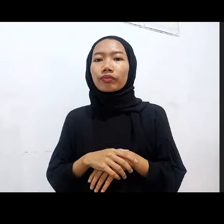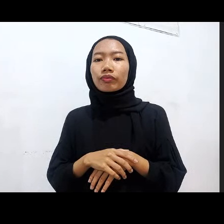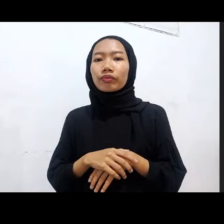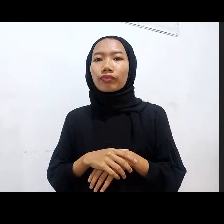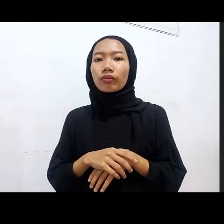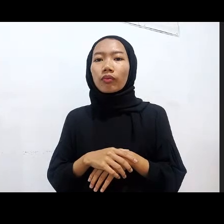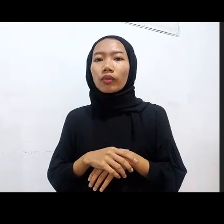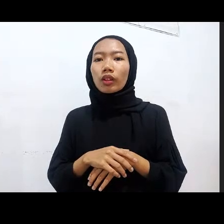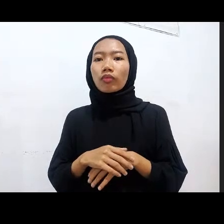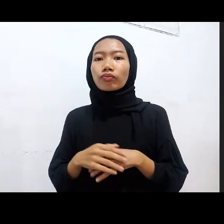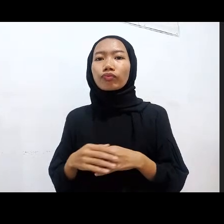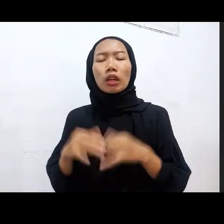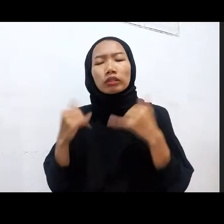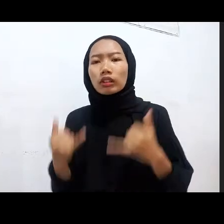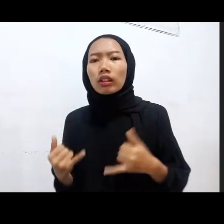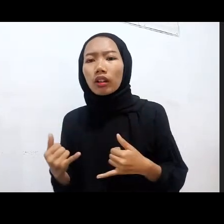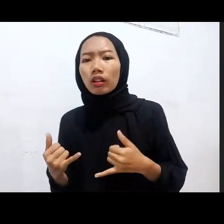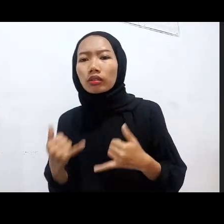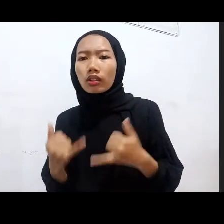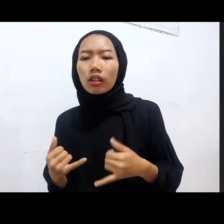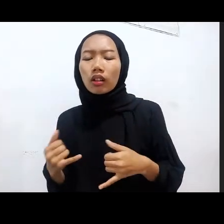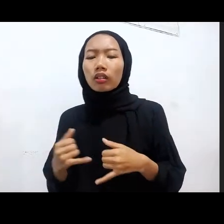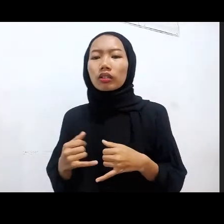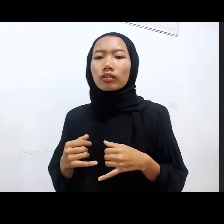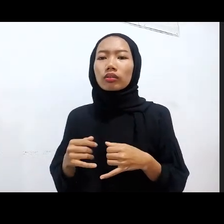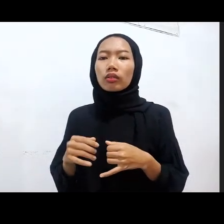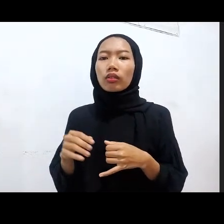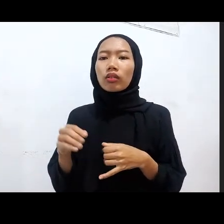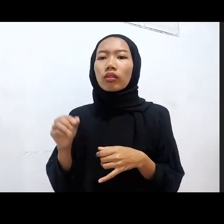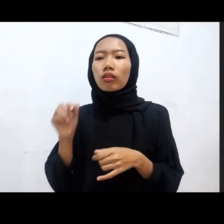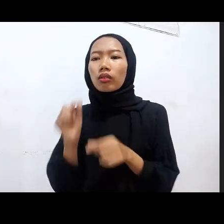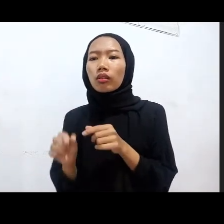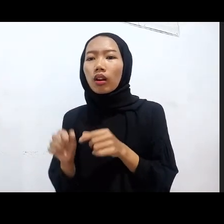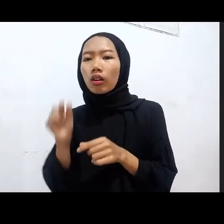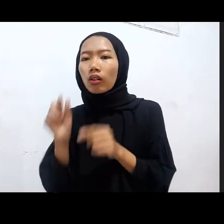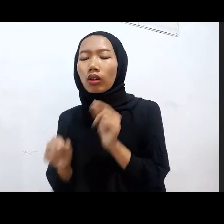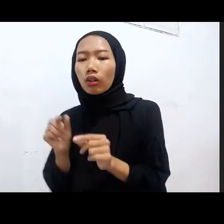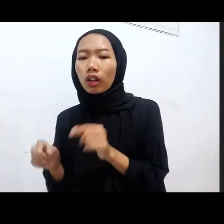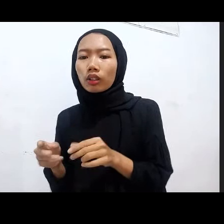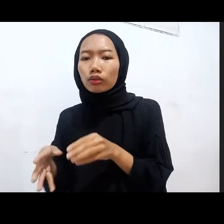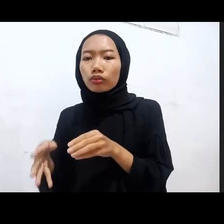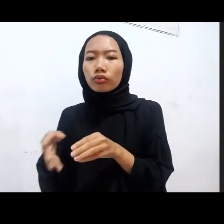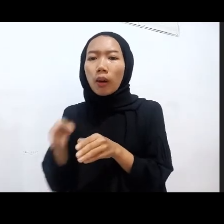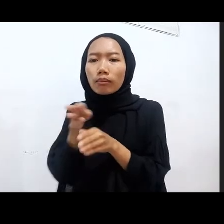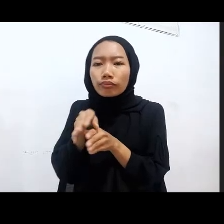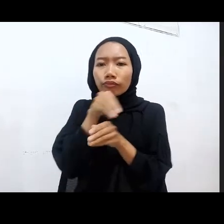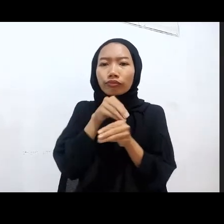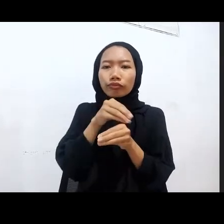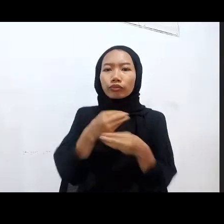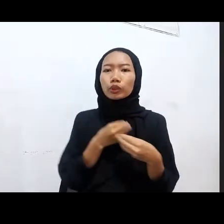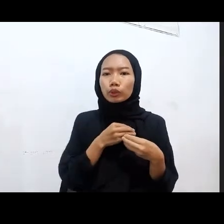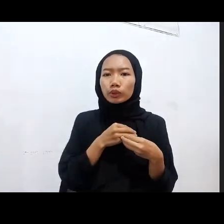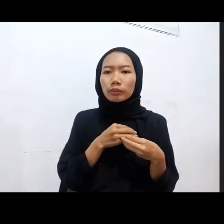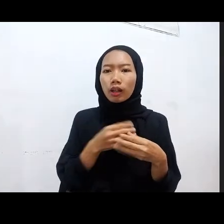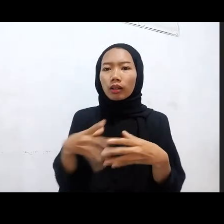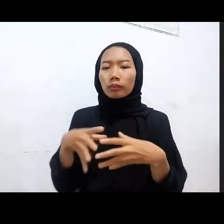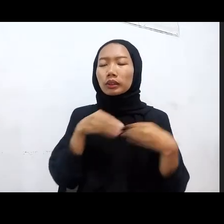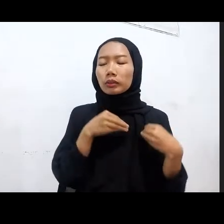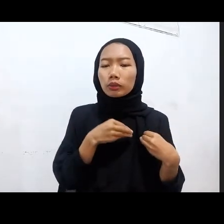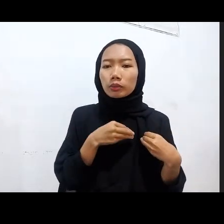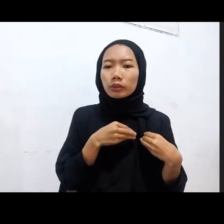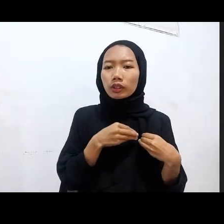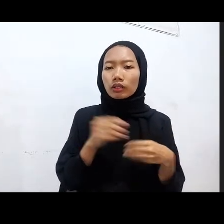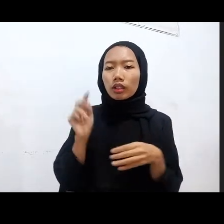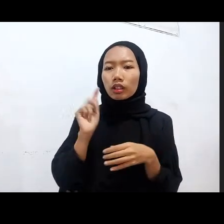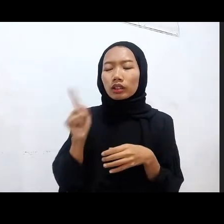associated with it. So when I go to the hospital, I had a brain tumor a few years ago, and when I went to the hospital, I've got a